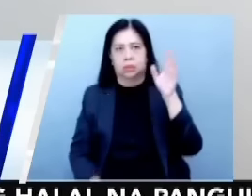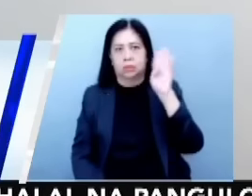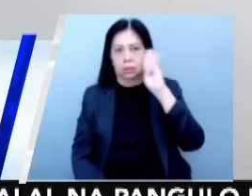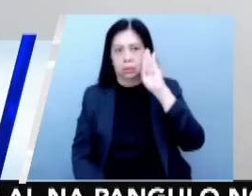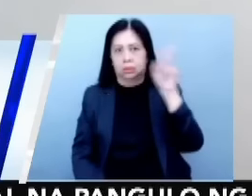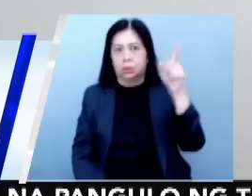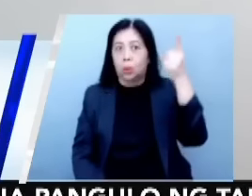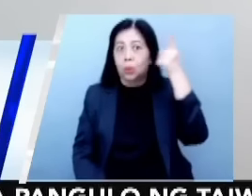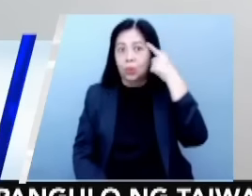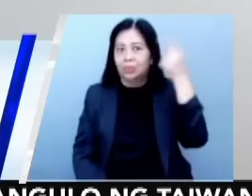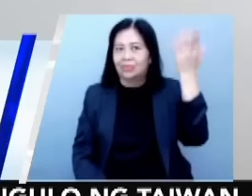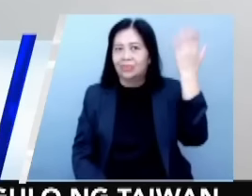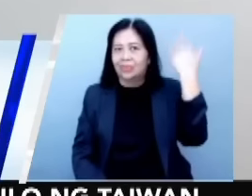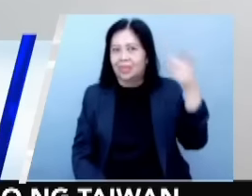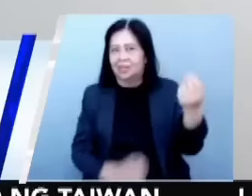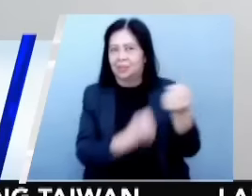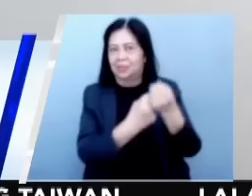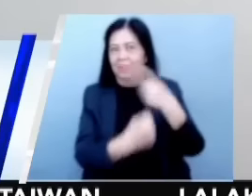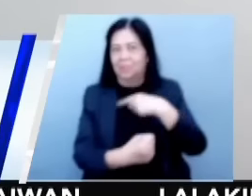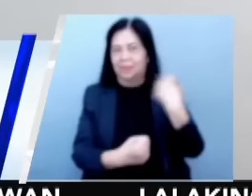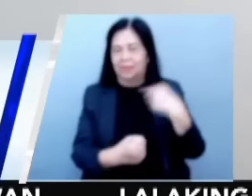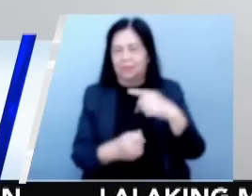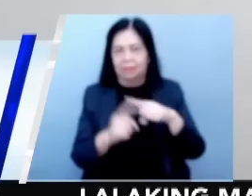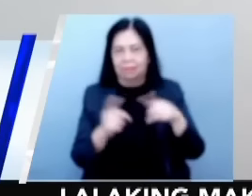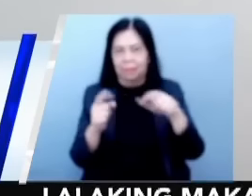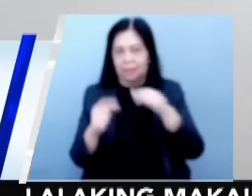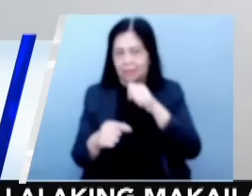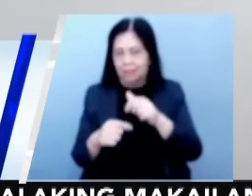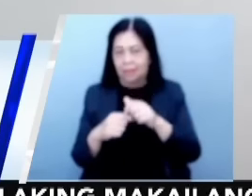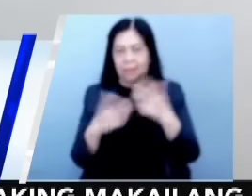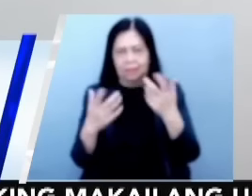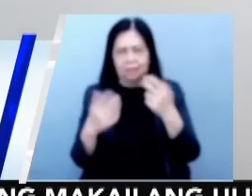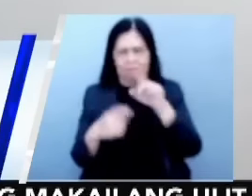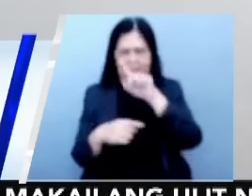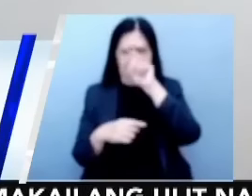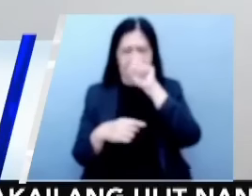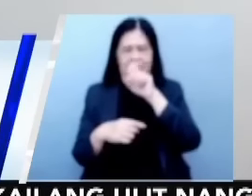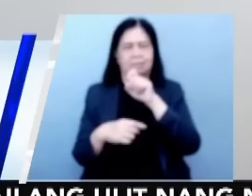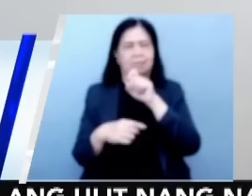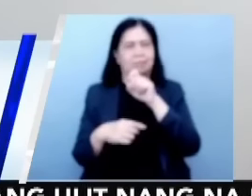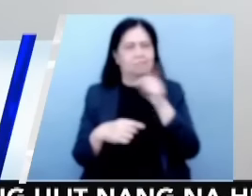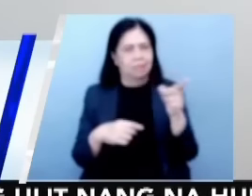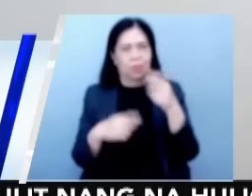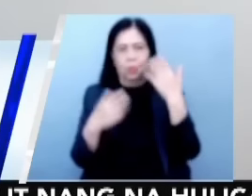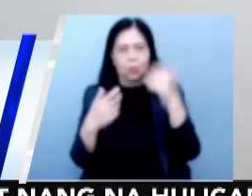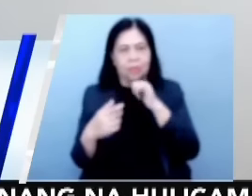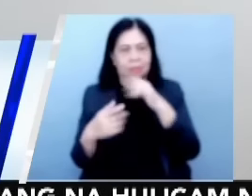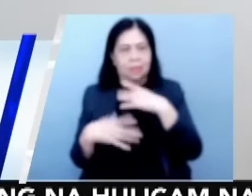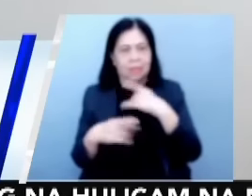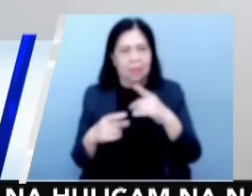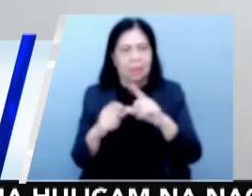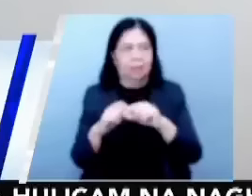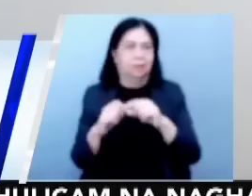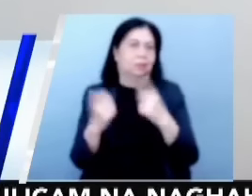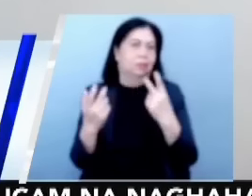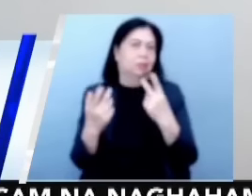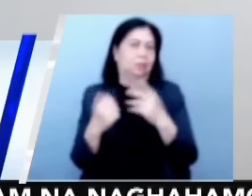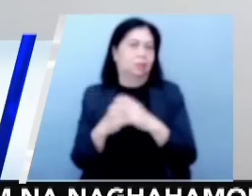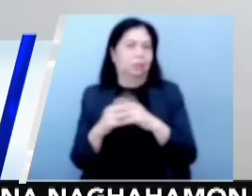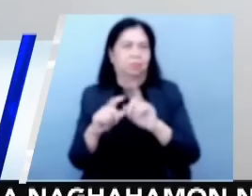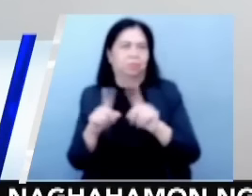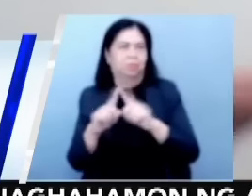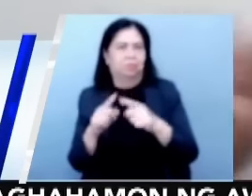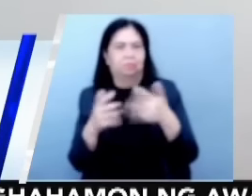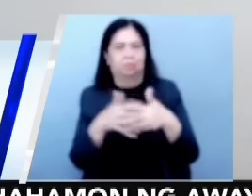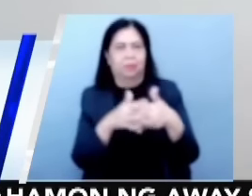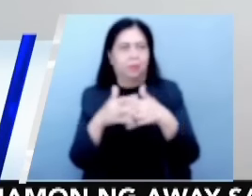2022. So it is still a puzzle to them, and they don't like the visit of Kamala Harris. They don't like the visit of